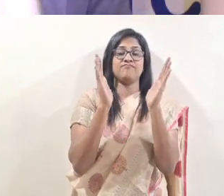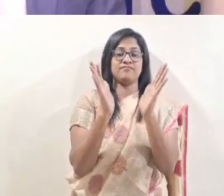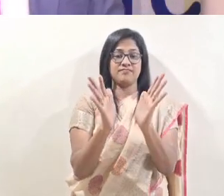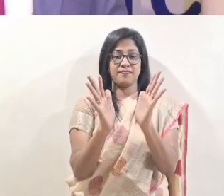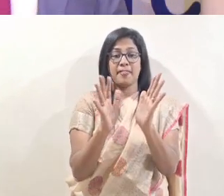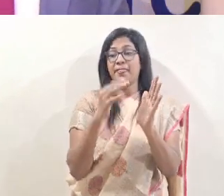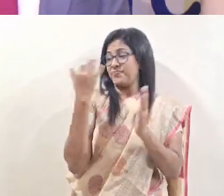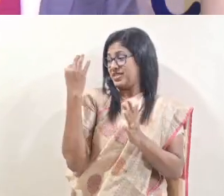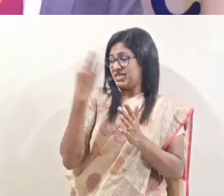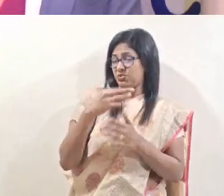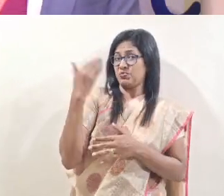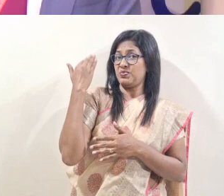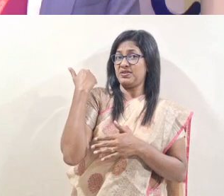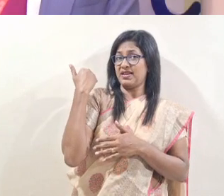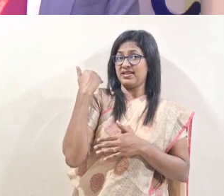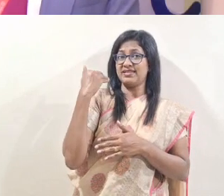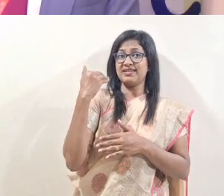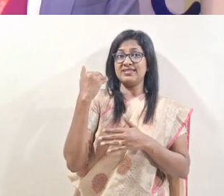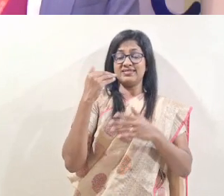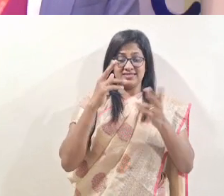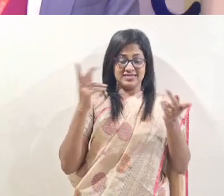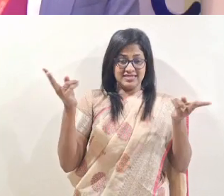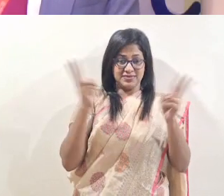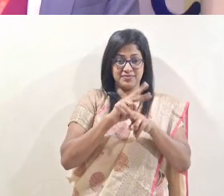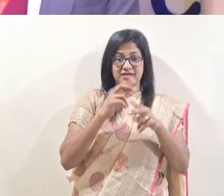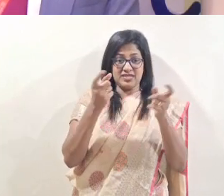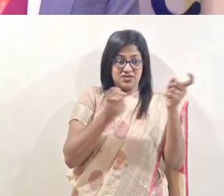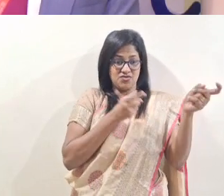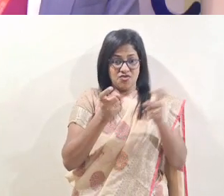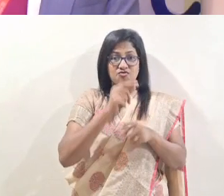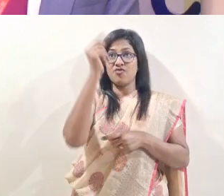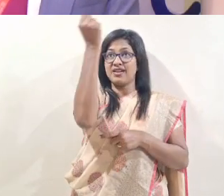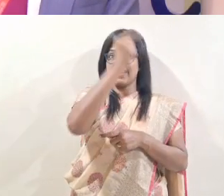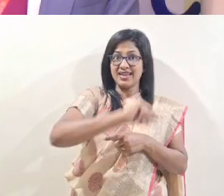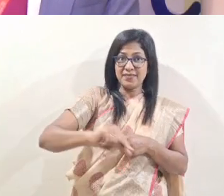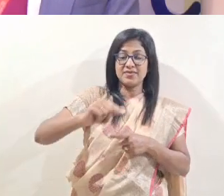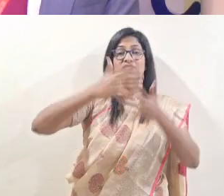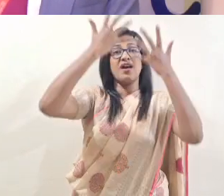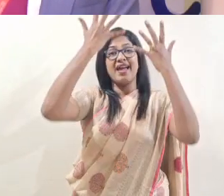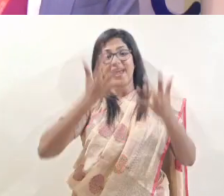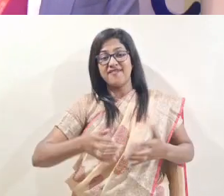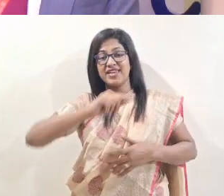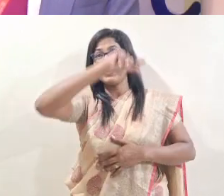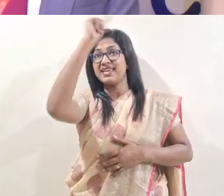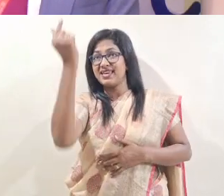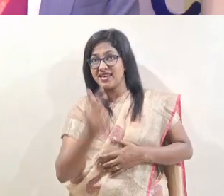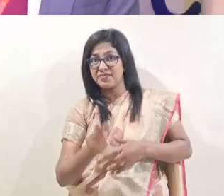latest replacements of all the control cables, which is the bulk of the cables which are getting